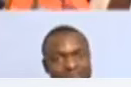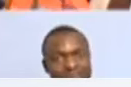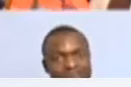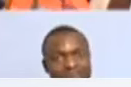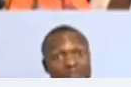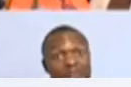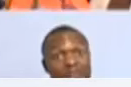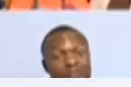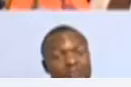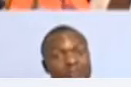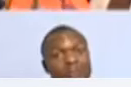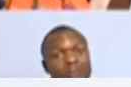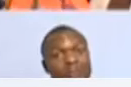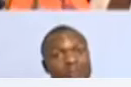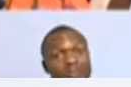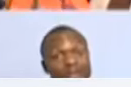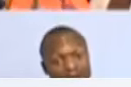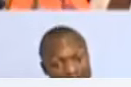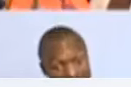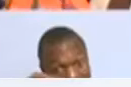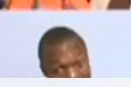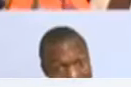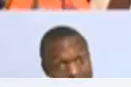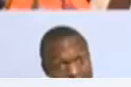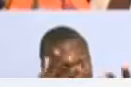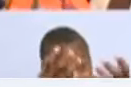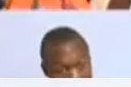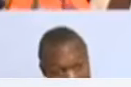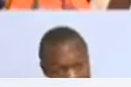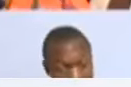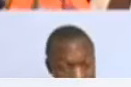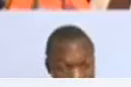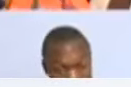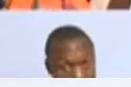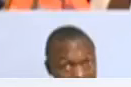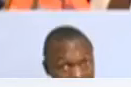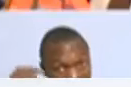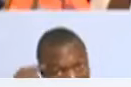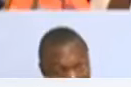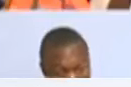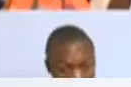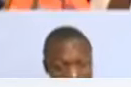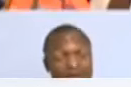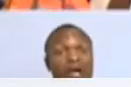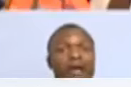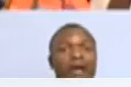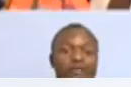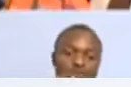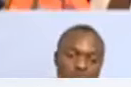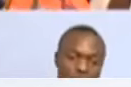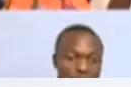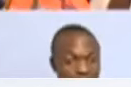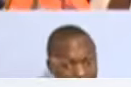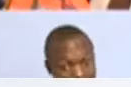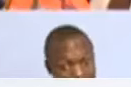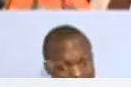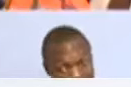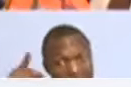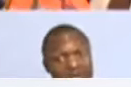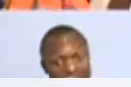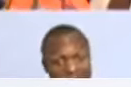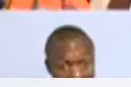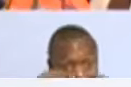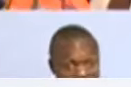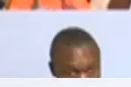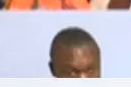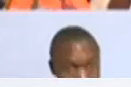So, as an additional drought response intervention, government is implementing the Cash for Work program. The program is providing financial